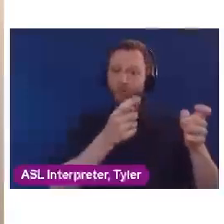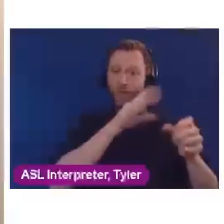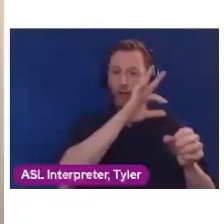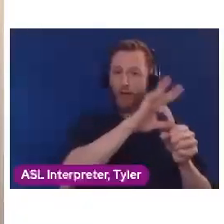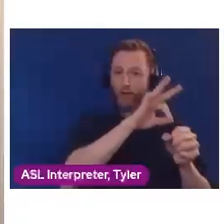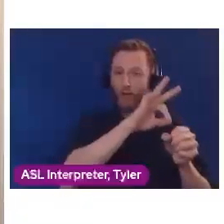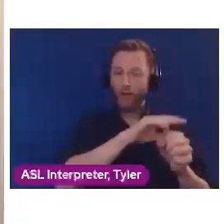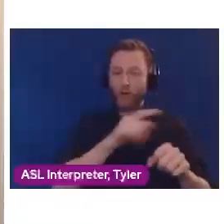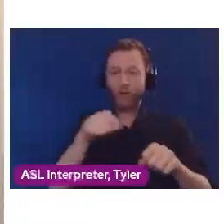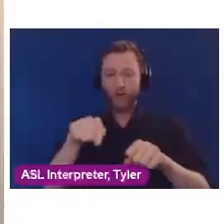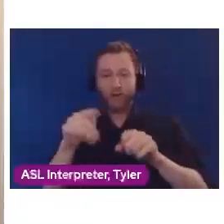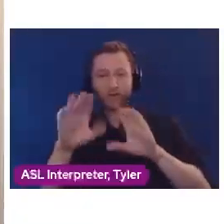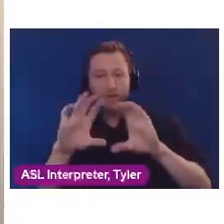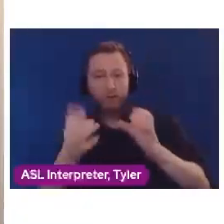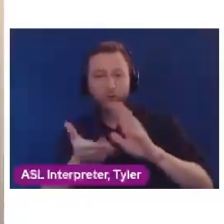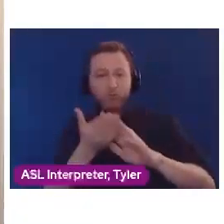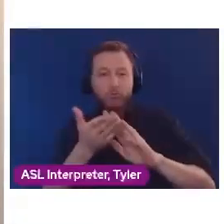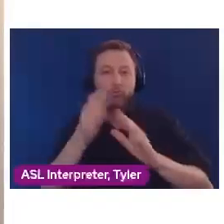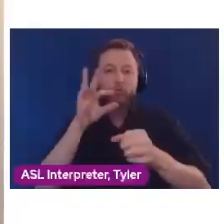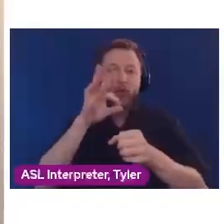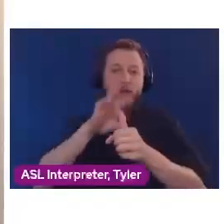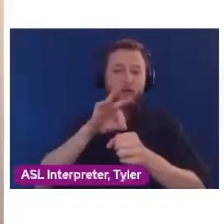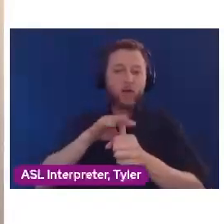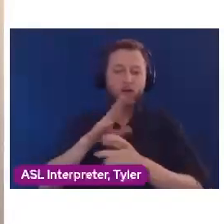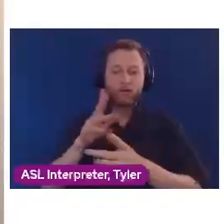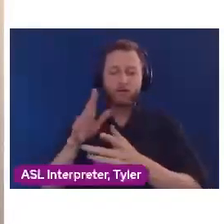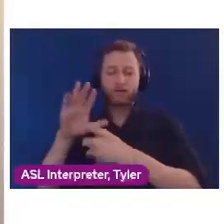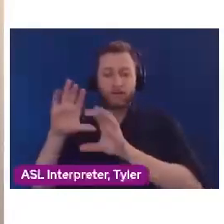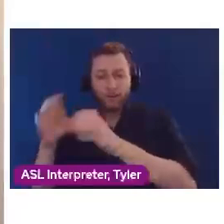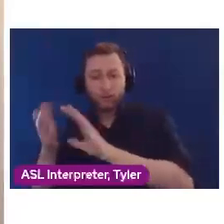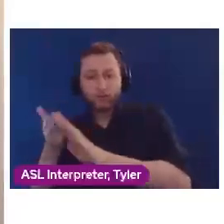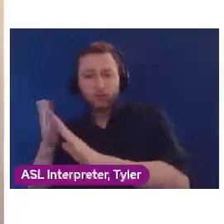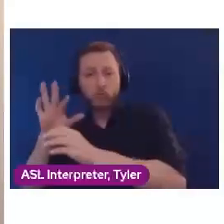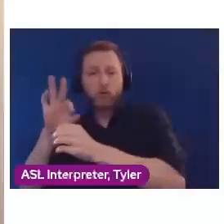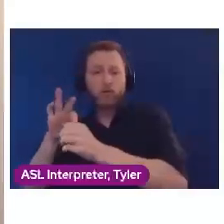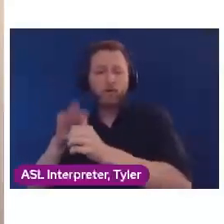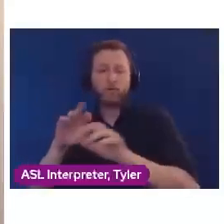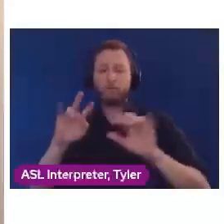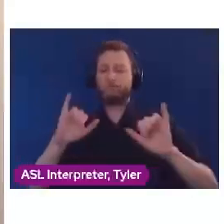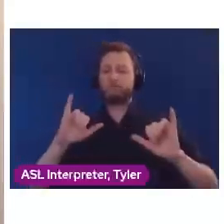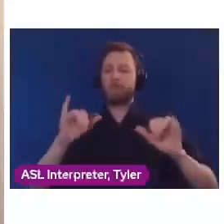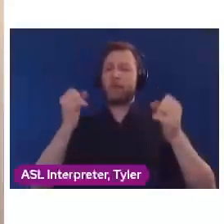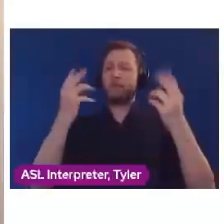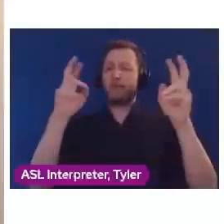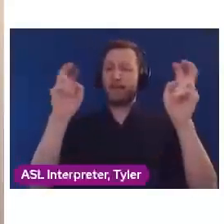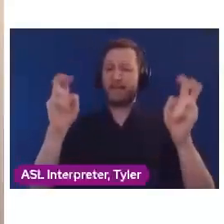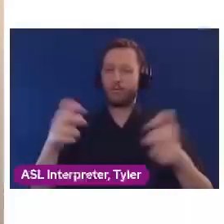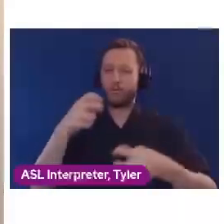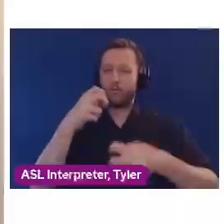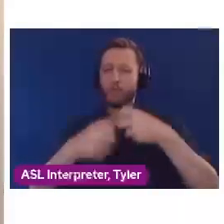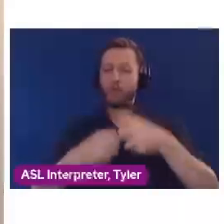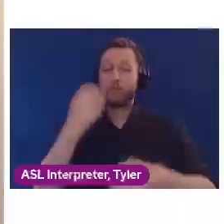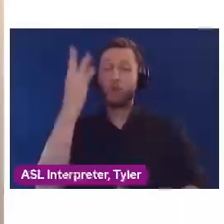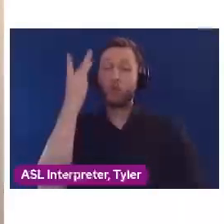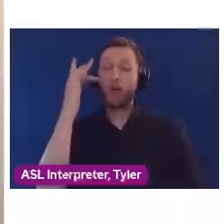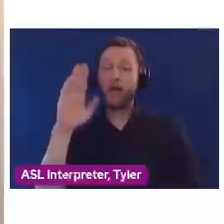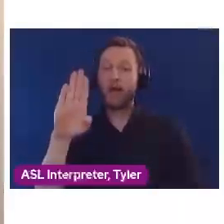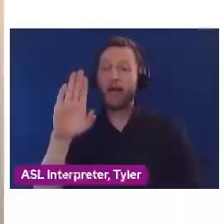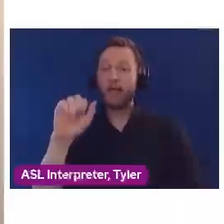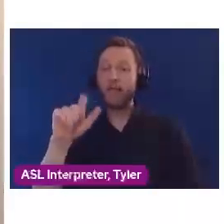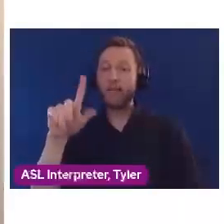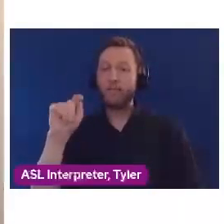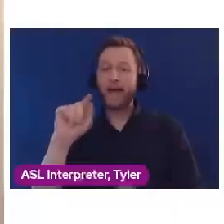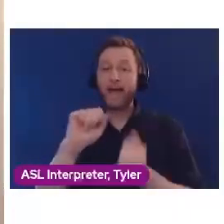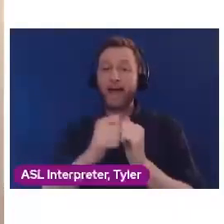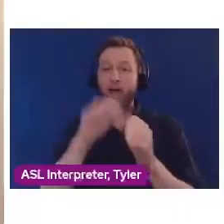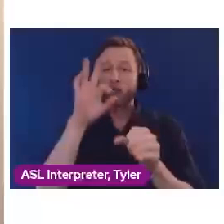statehood election, it creates a lot of issues because the way the ballots are designed can be biased. The way that the processes are established